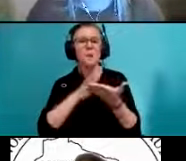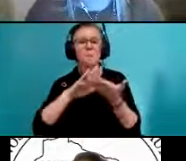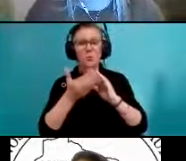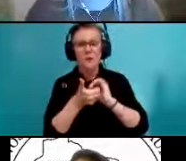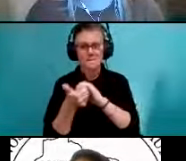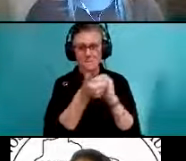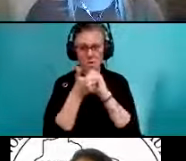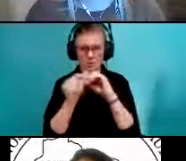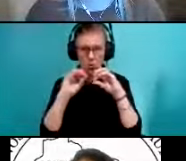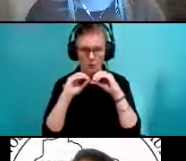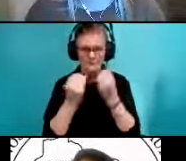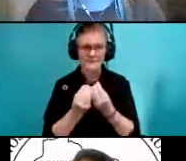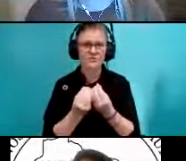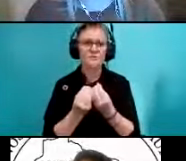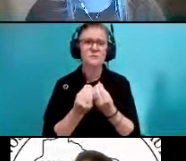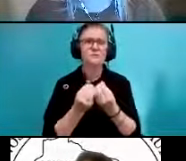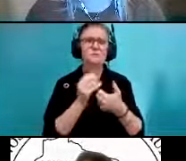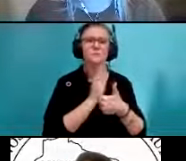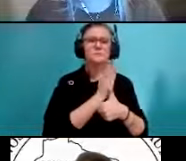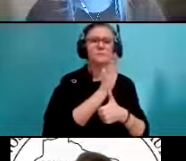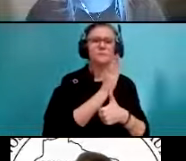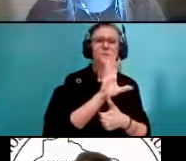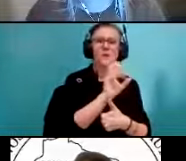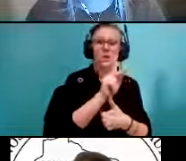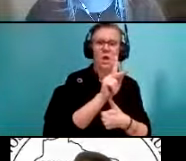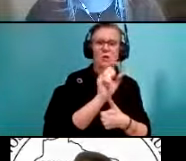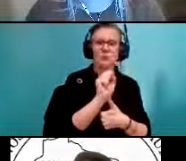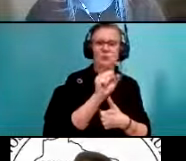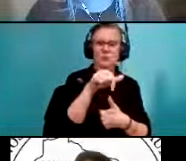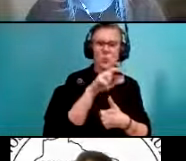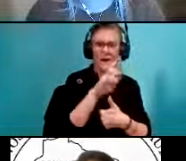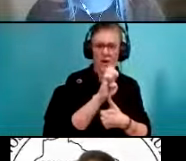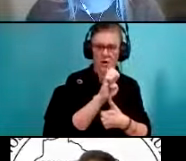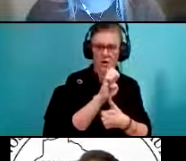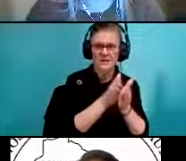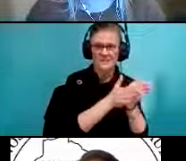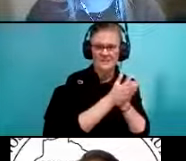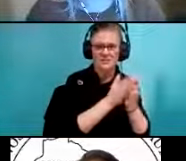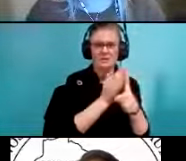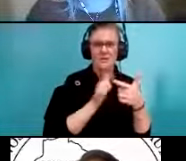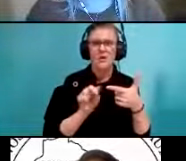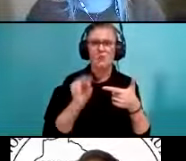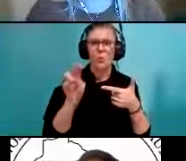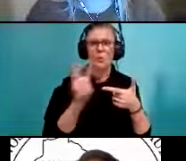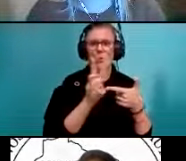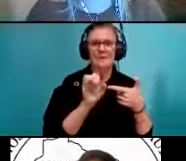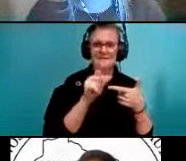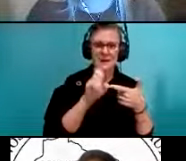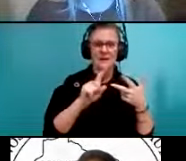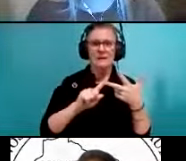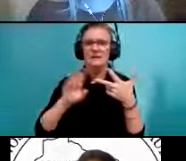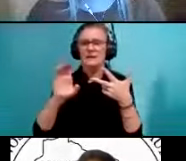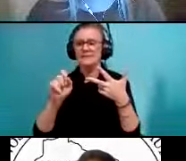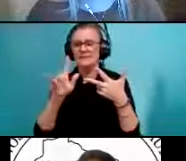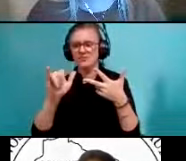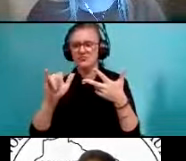partners. So we've worked with the Clark Square Initiative, Northwest Side, Century City,